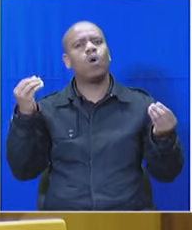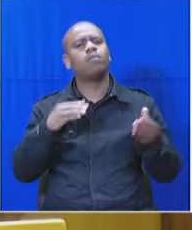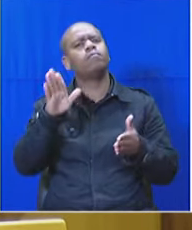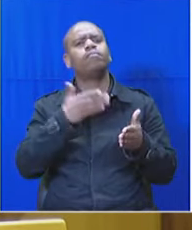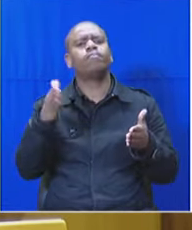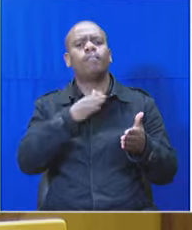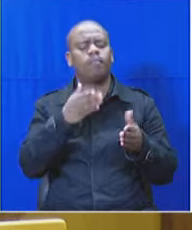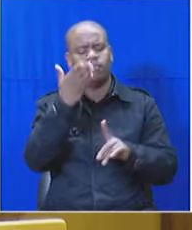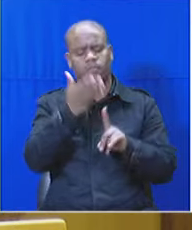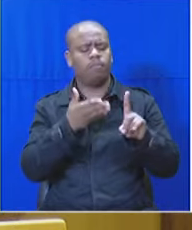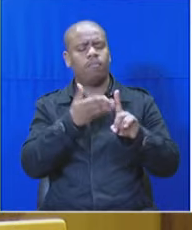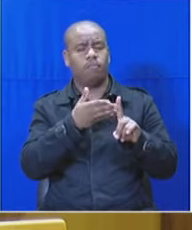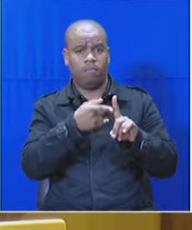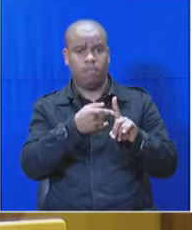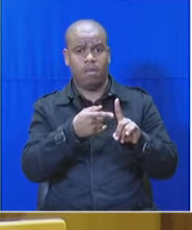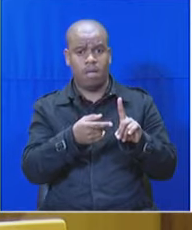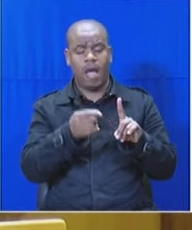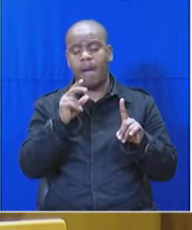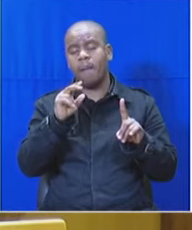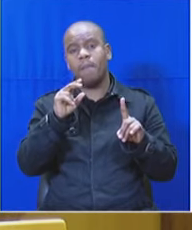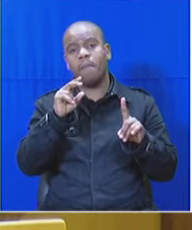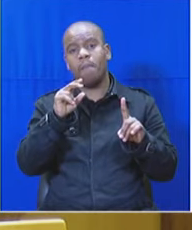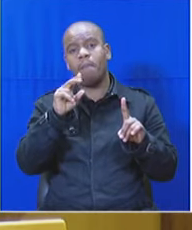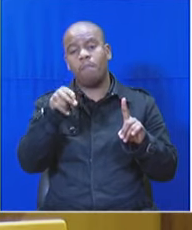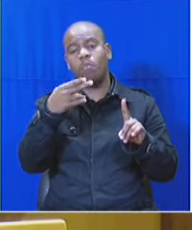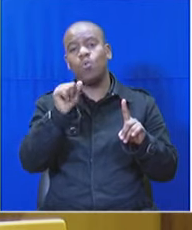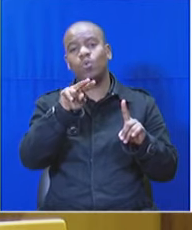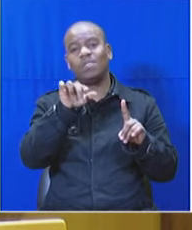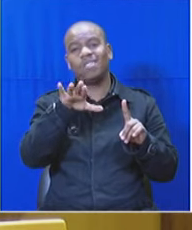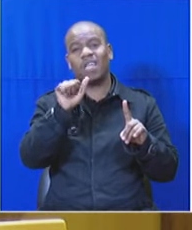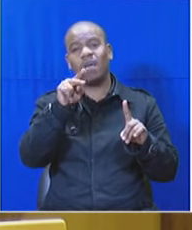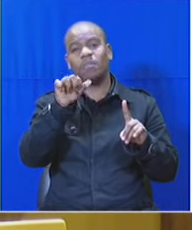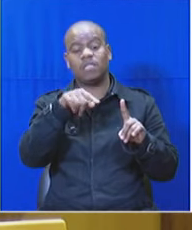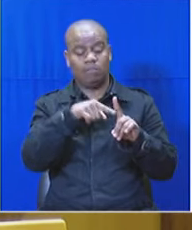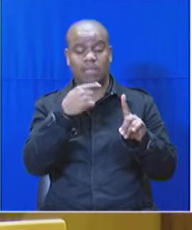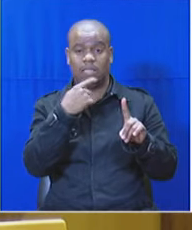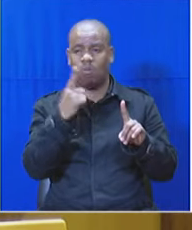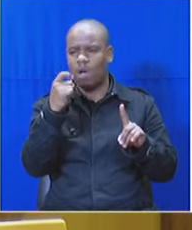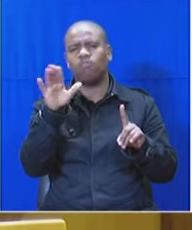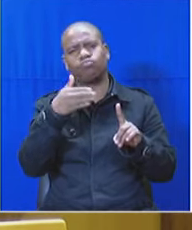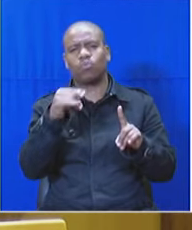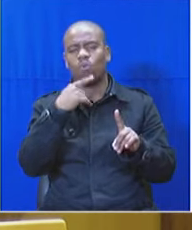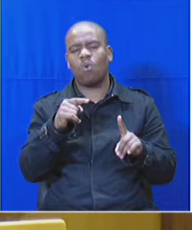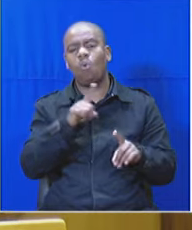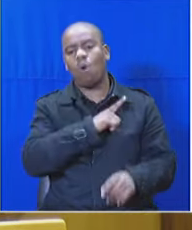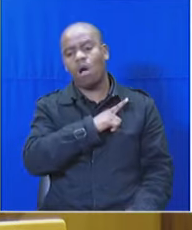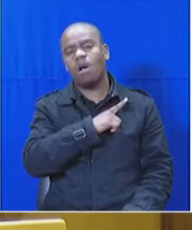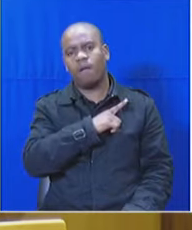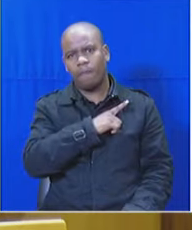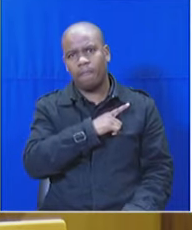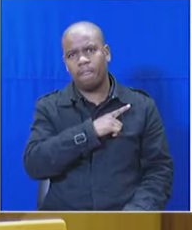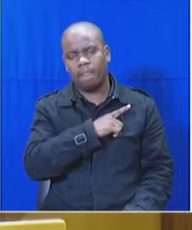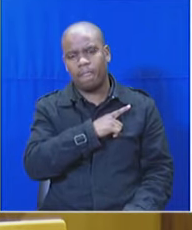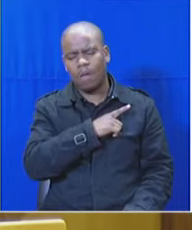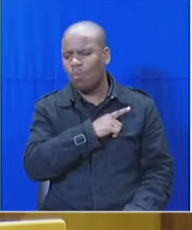in one of his songs why there is progress in white areas, but there is little of that in